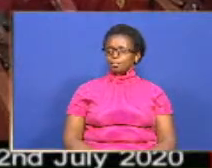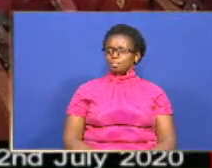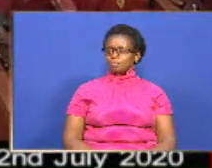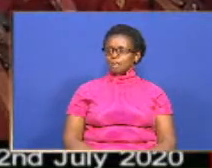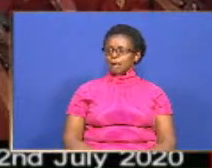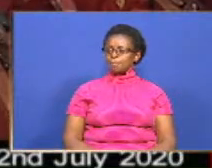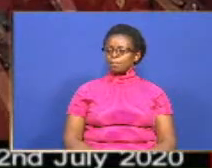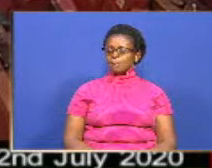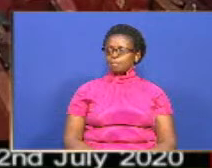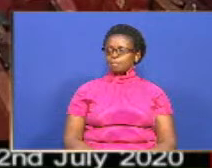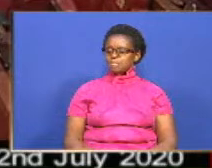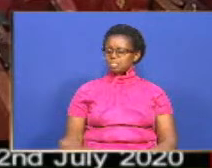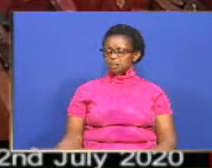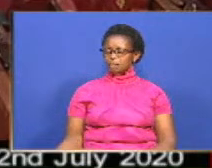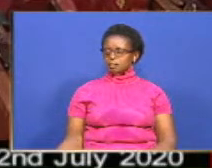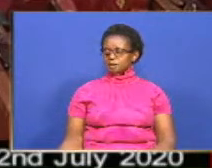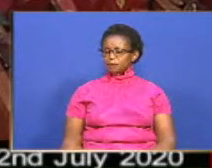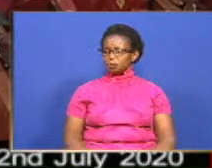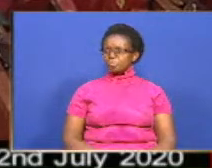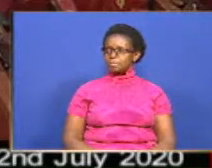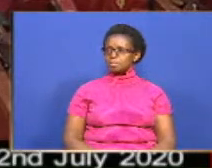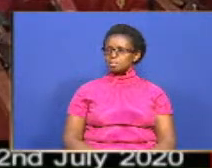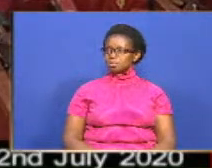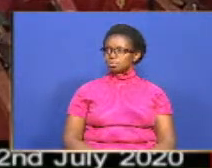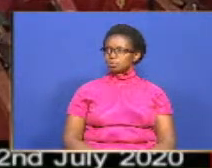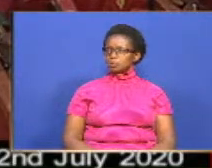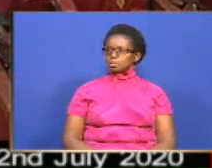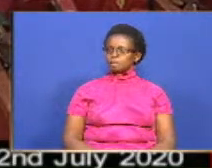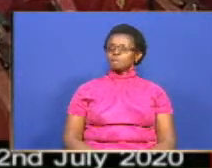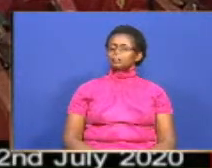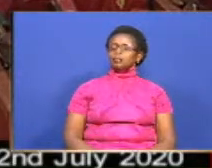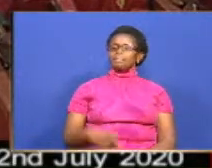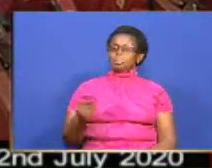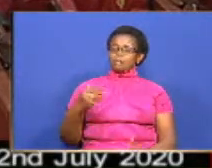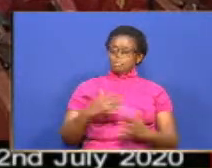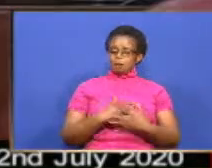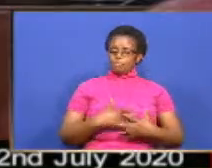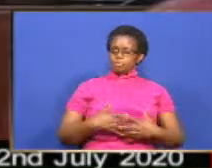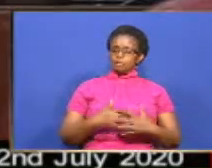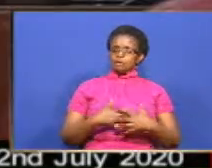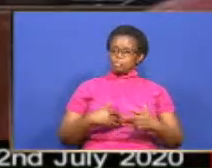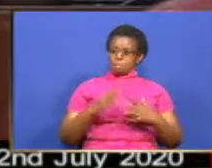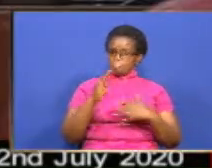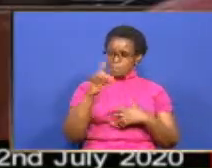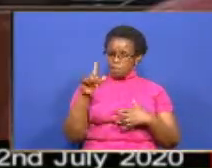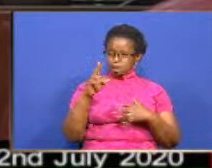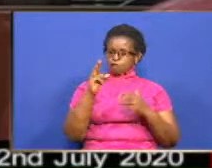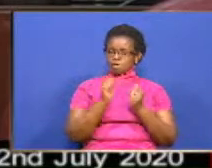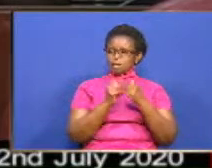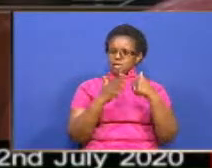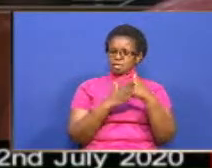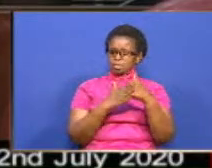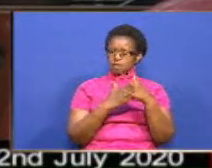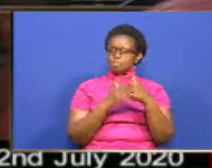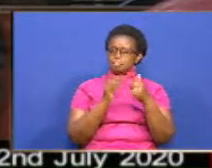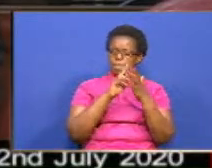Madam Speaker, I beg to move that the Refugees Bill 2019 be now read a second